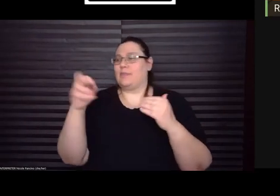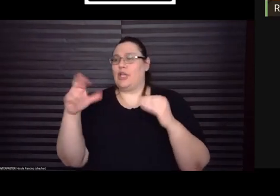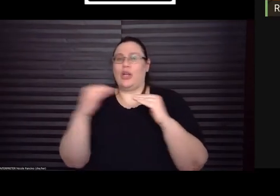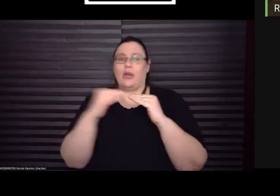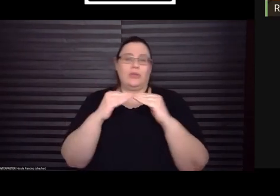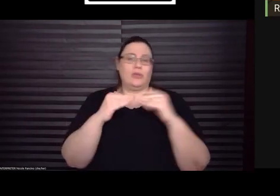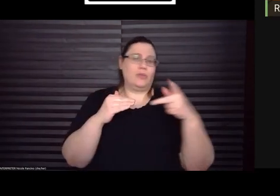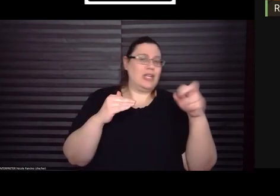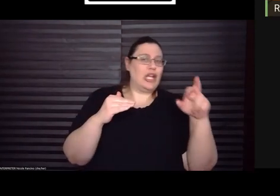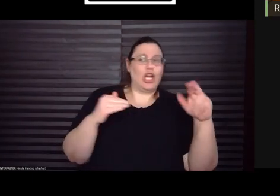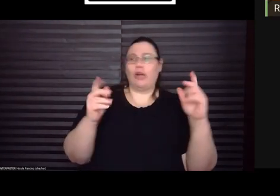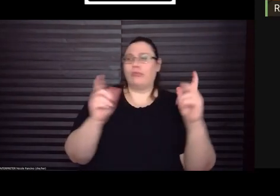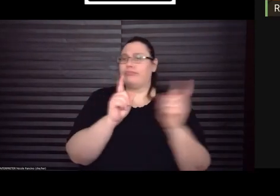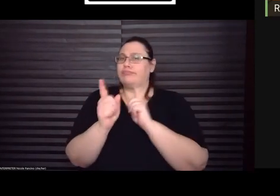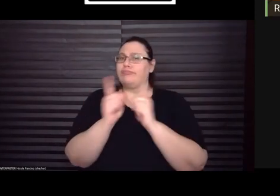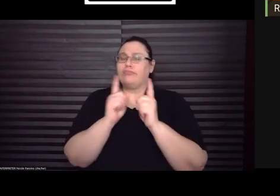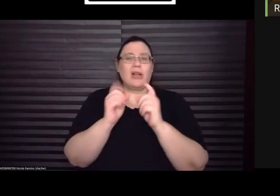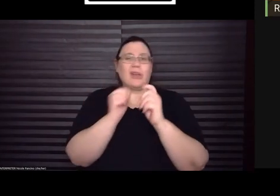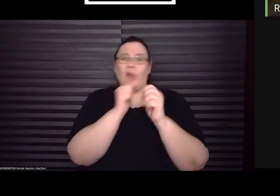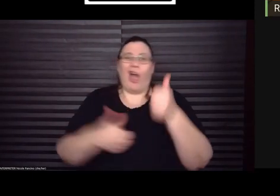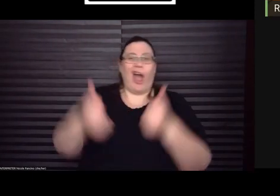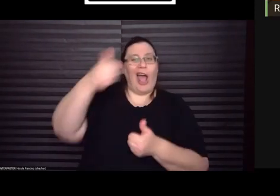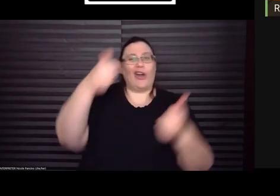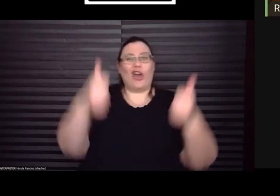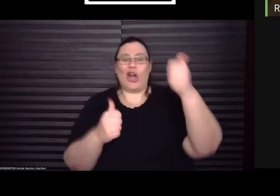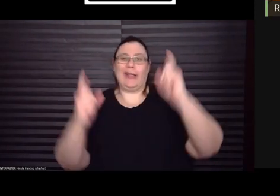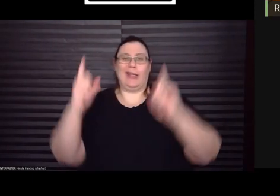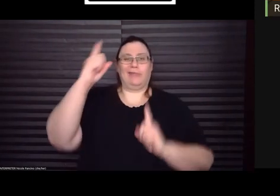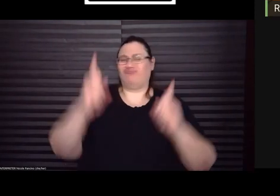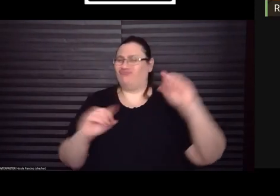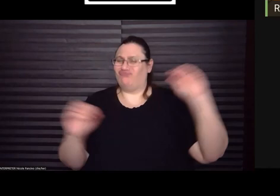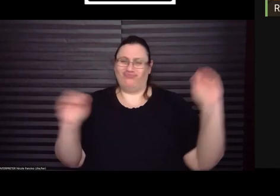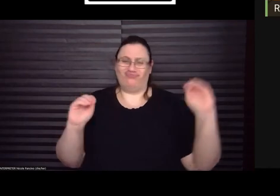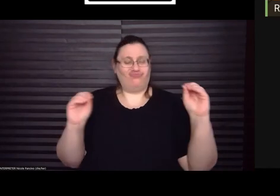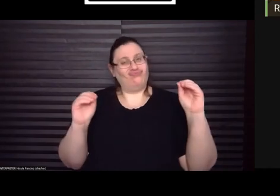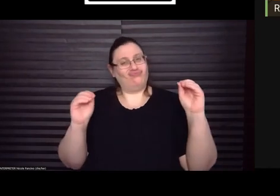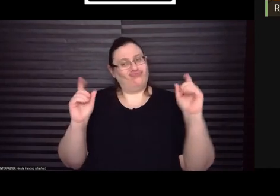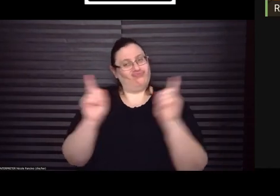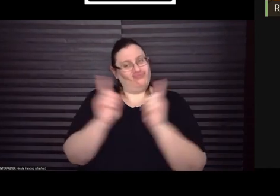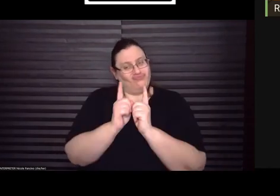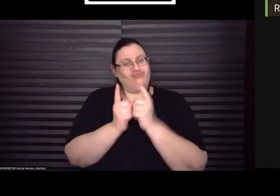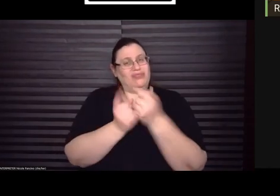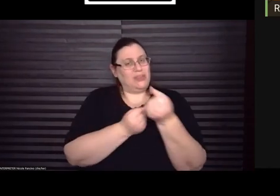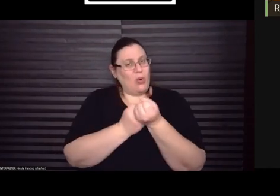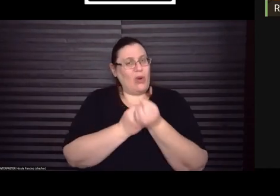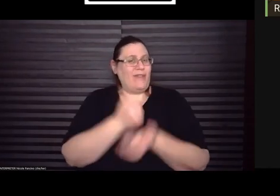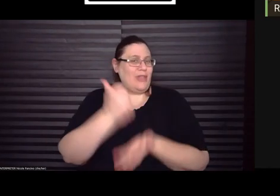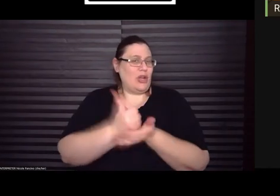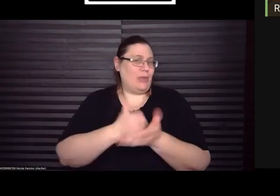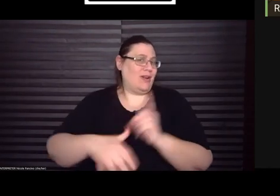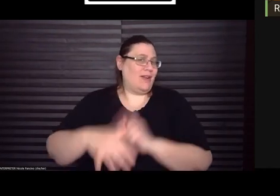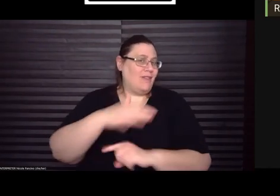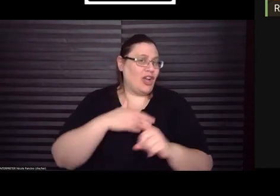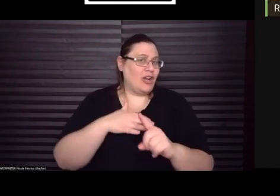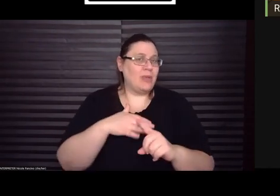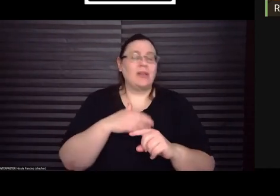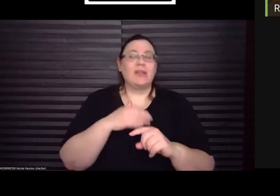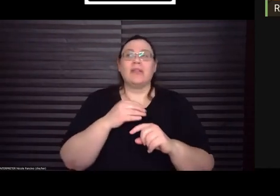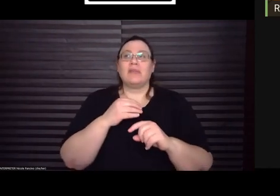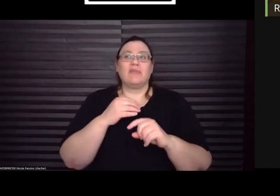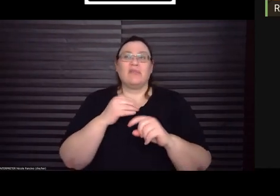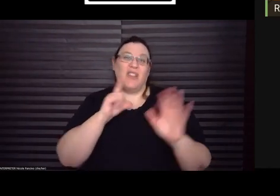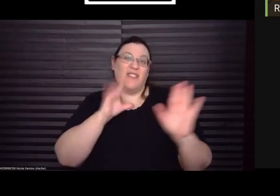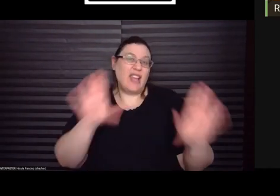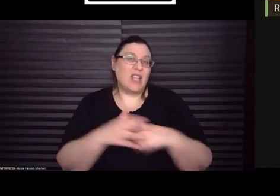peer-to-peer, you know, in a kind of non-hierarchical, you know, supportive therapeutic environment. And so they're